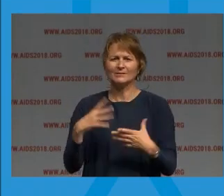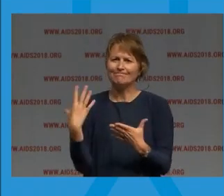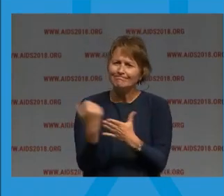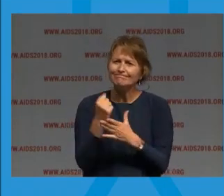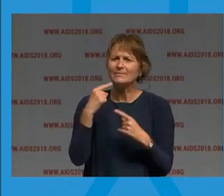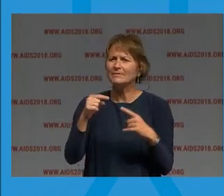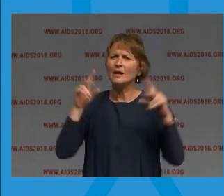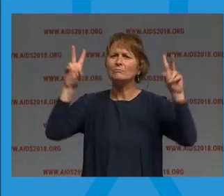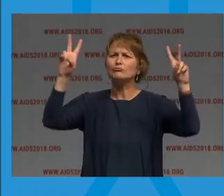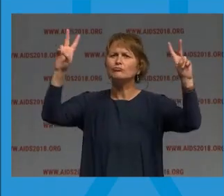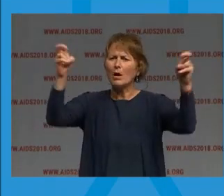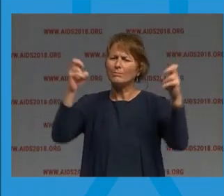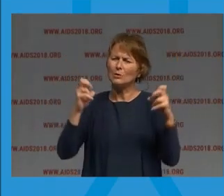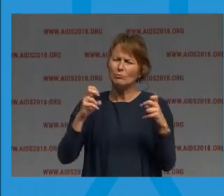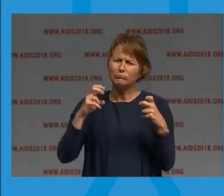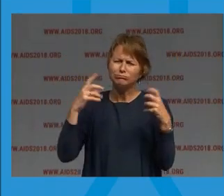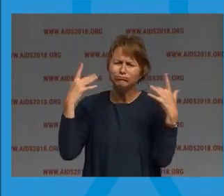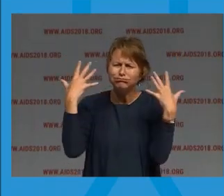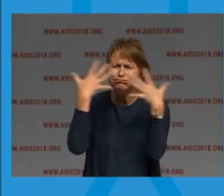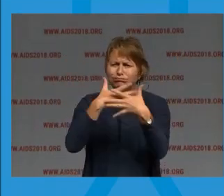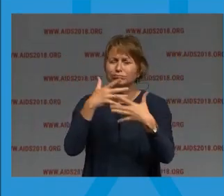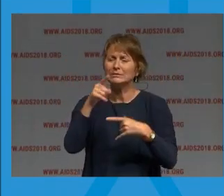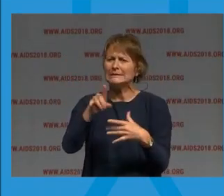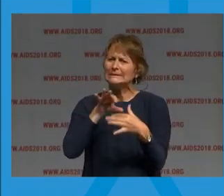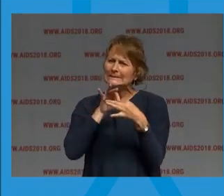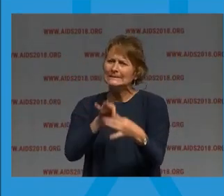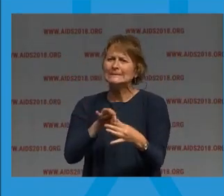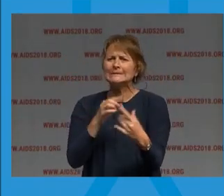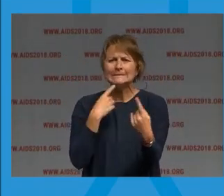topics, especially in an African context.